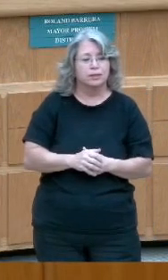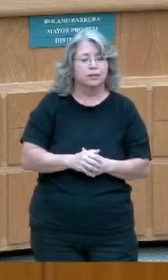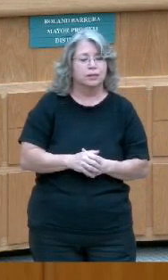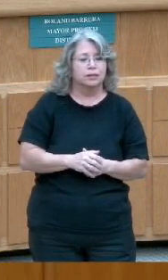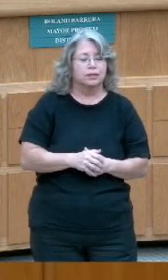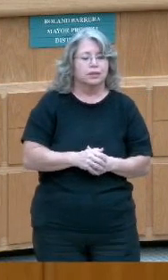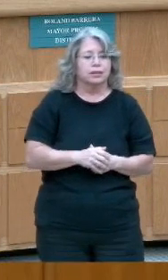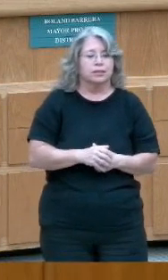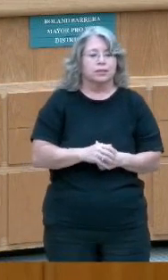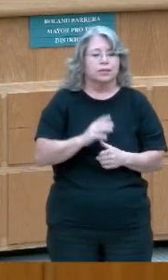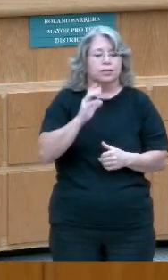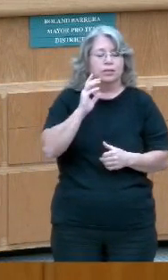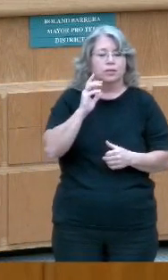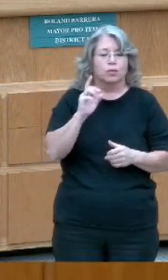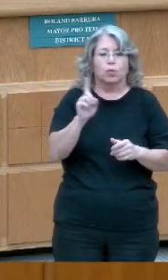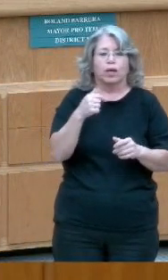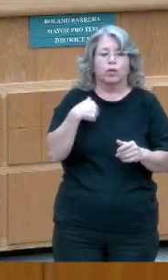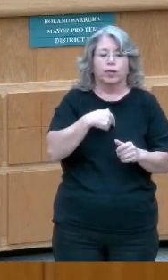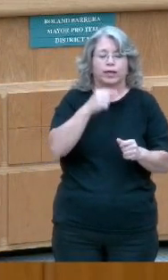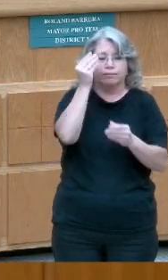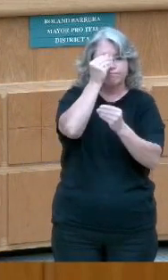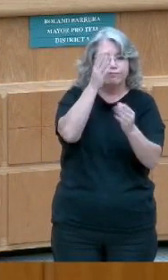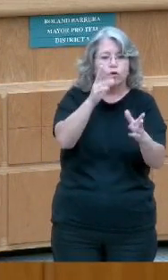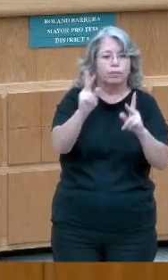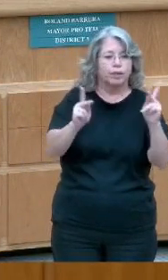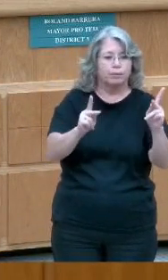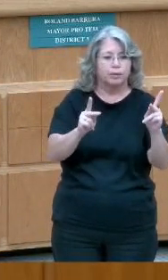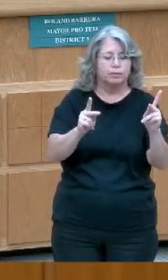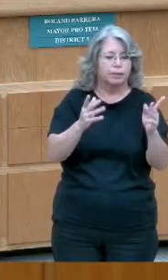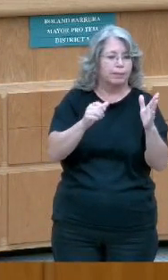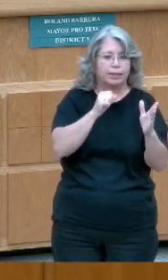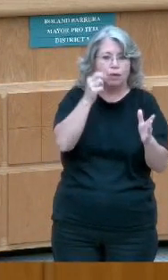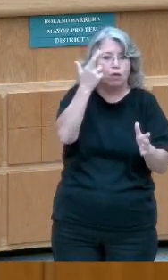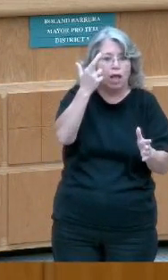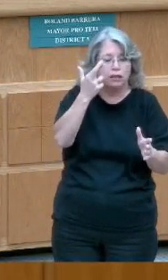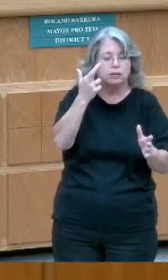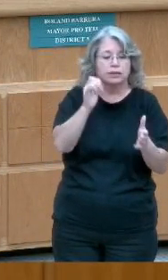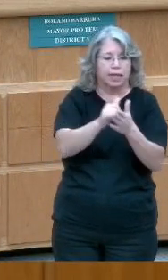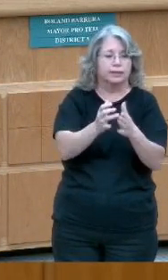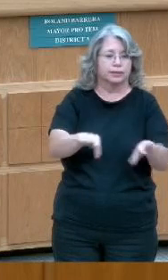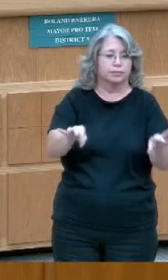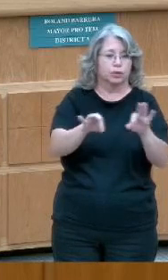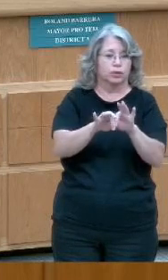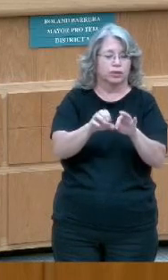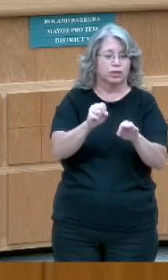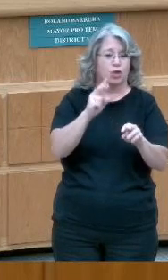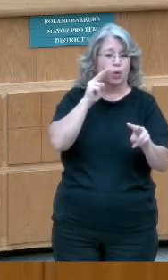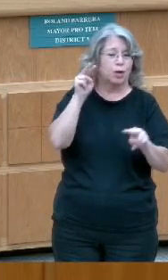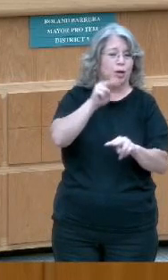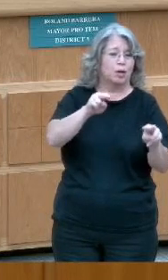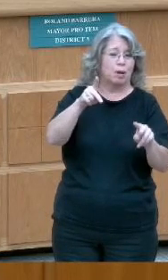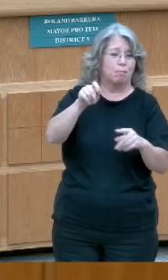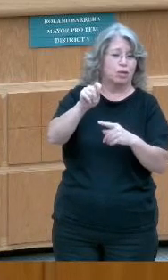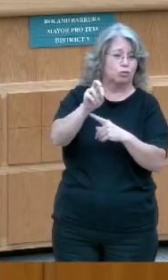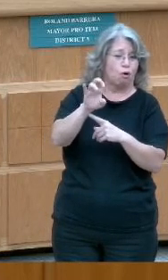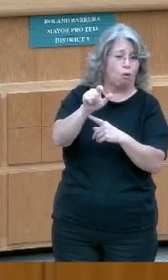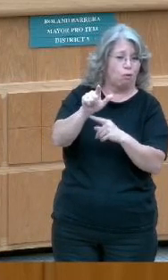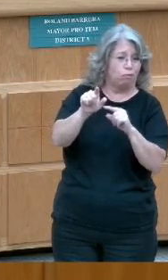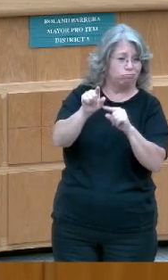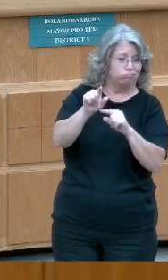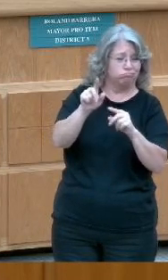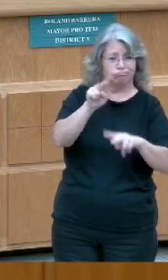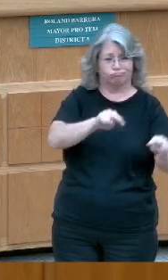where people don't have that information is going to be important. So the purpose of patrol is we're always vigilant for the types